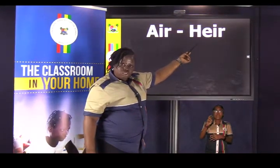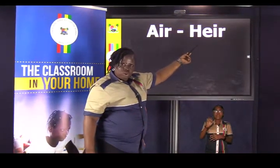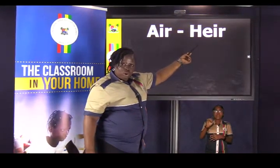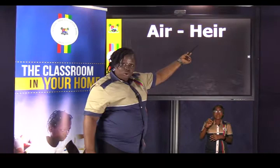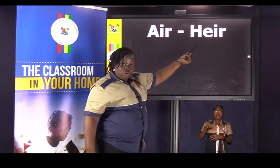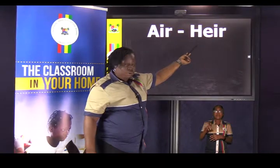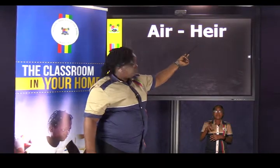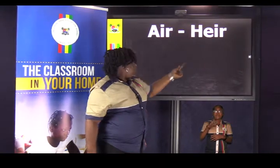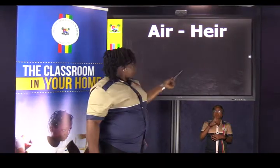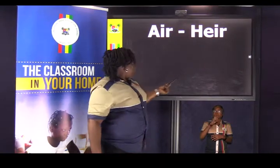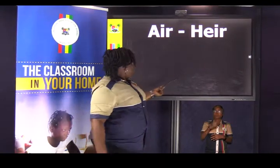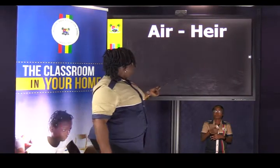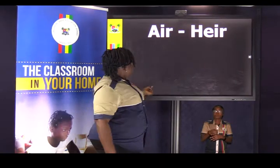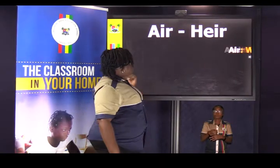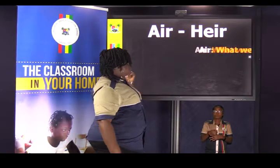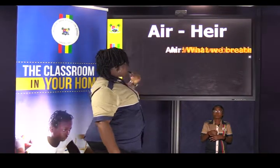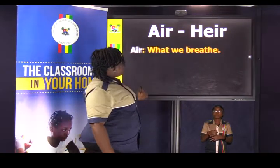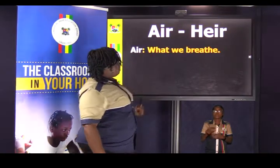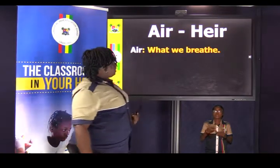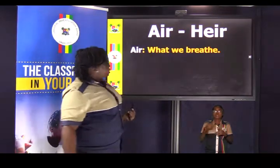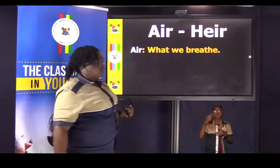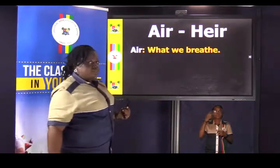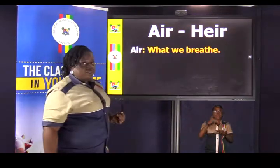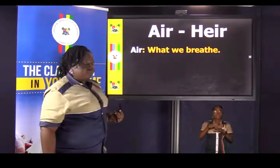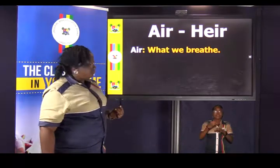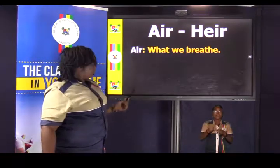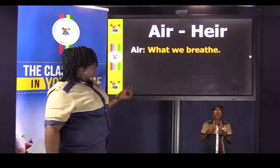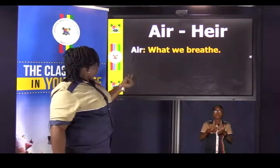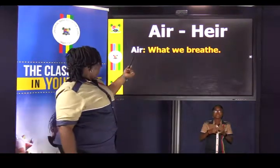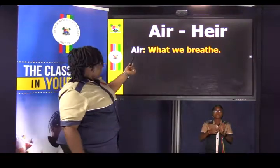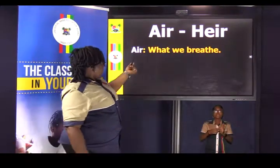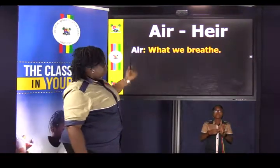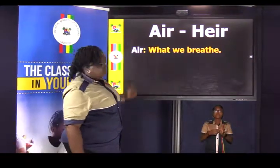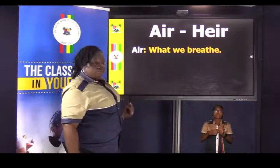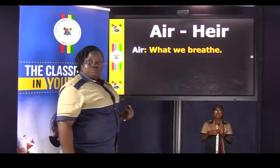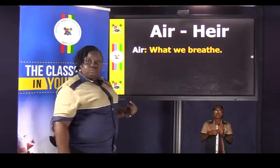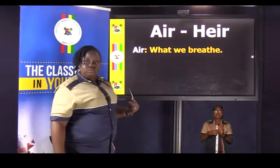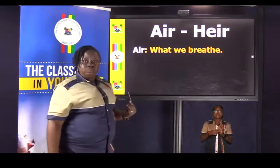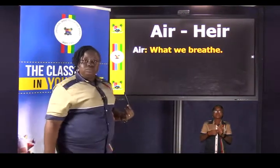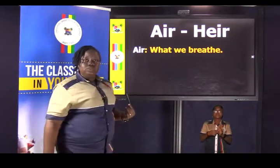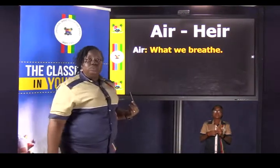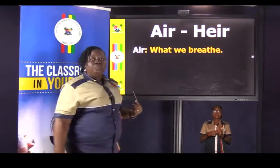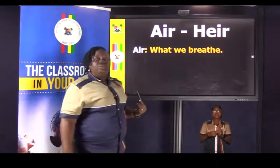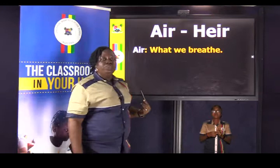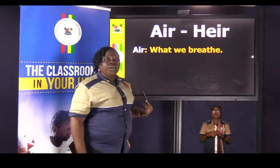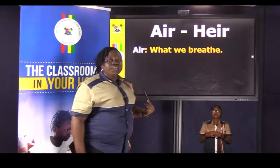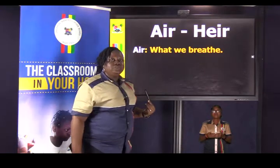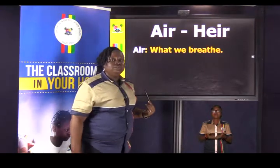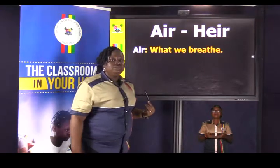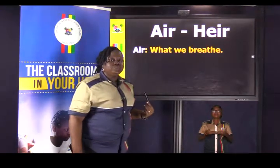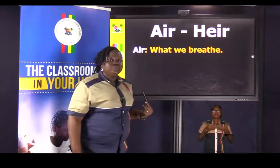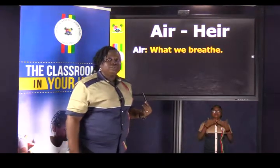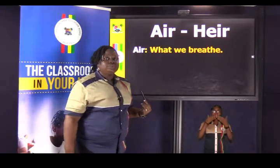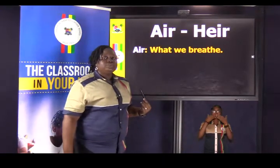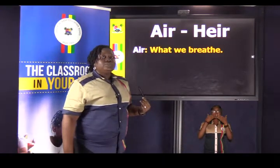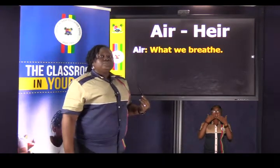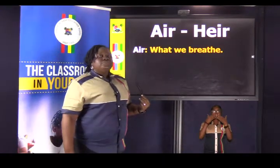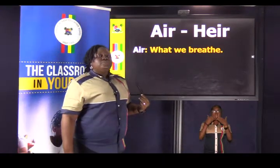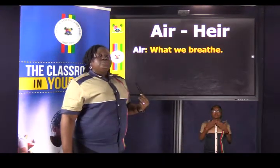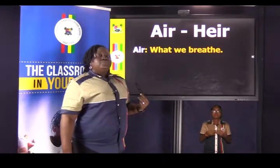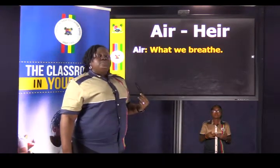Are you sure? Let's look at their meanings. Air. Breathe in.